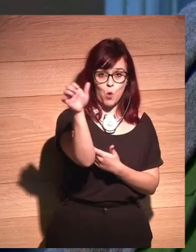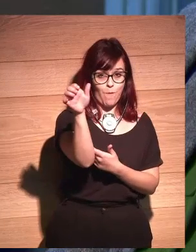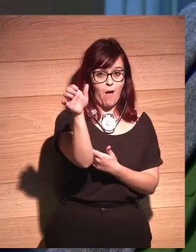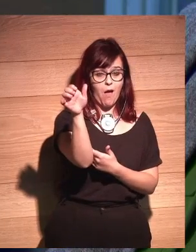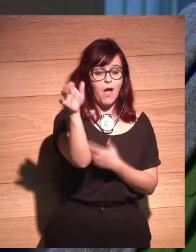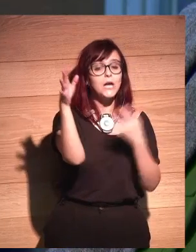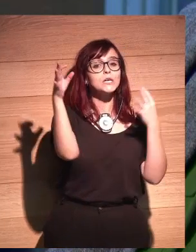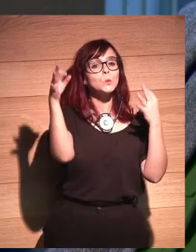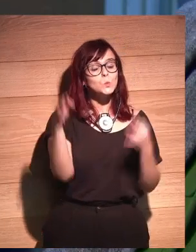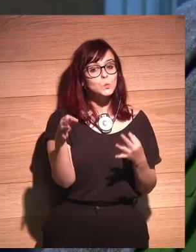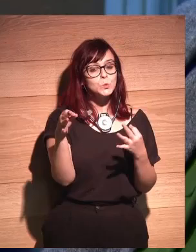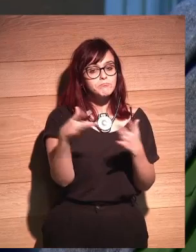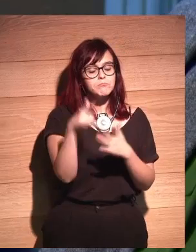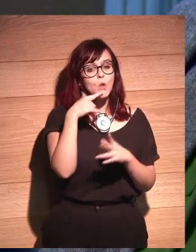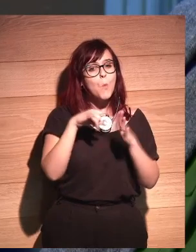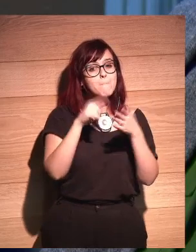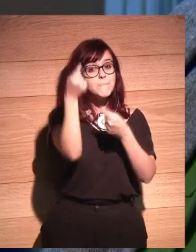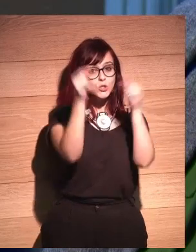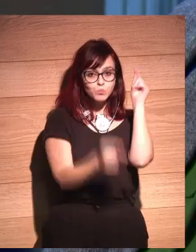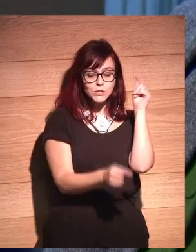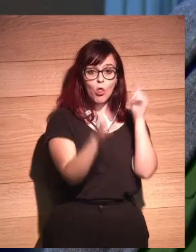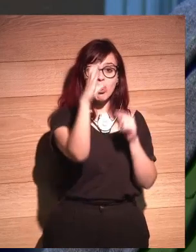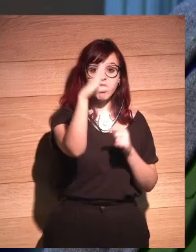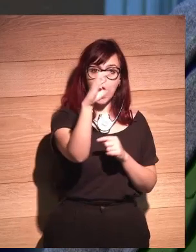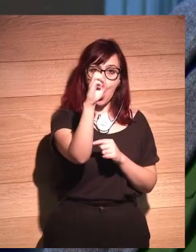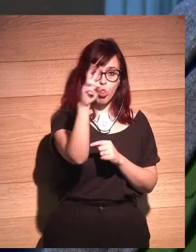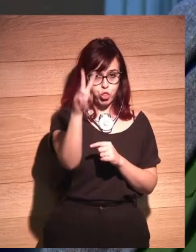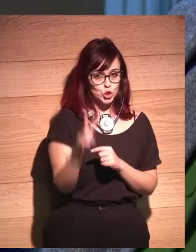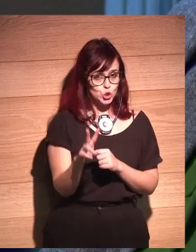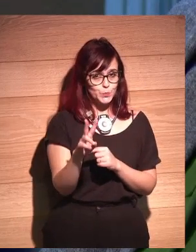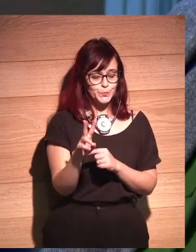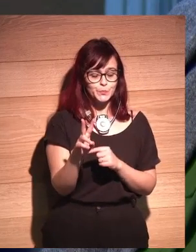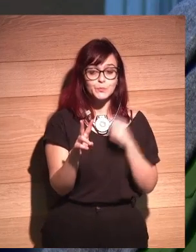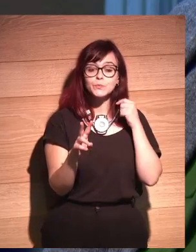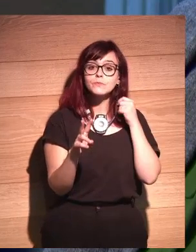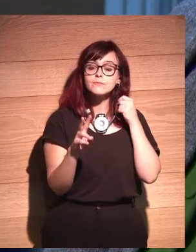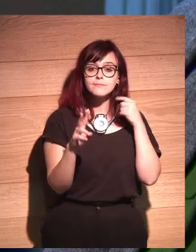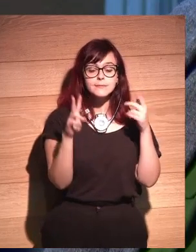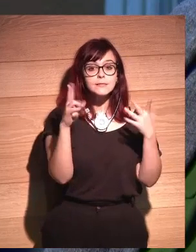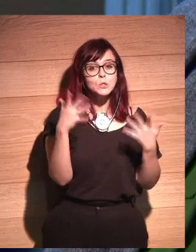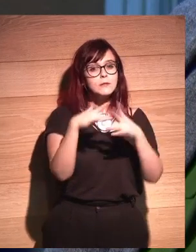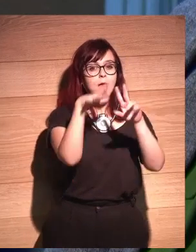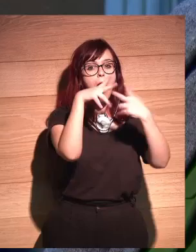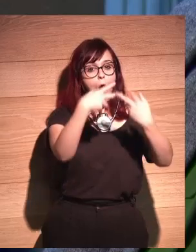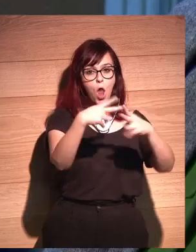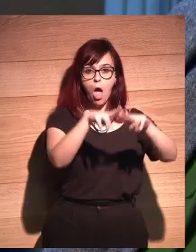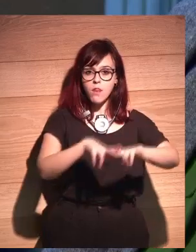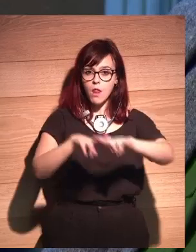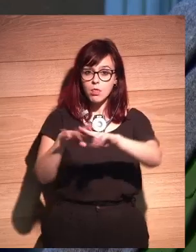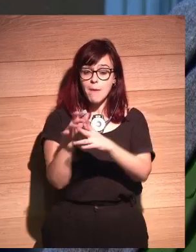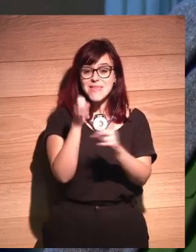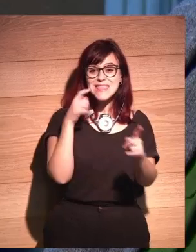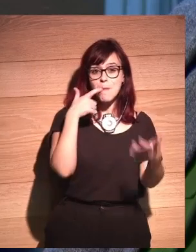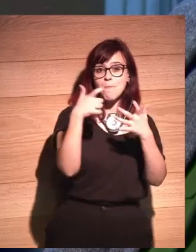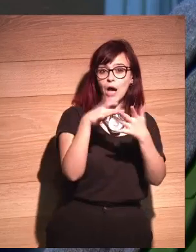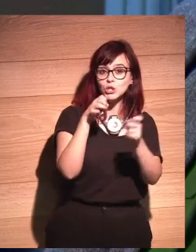in everything that the city does how is it affecting their emissions. And what they found is that, of course, the